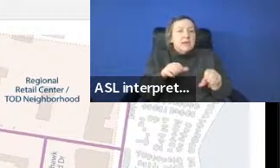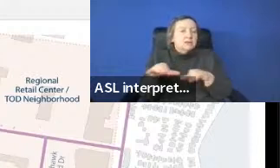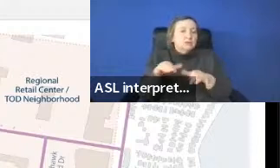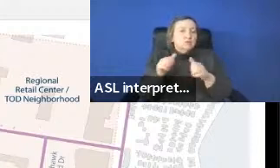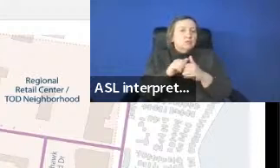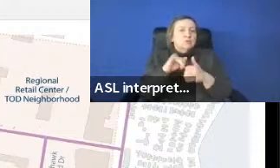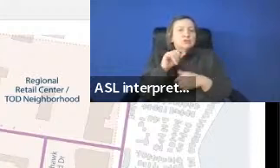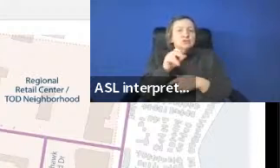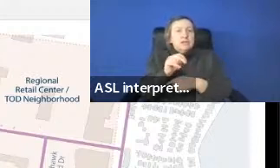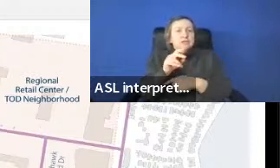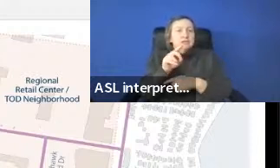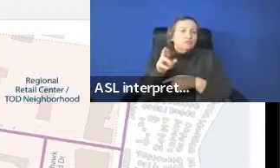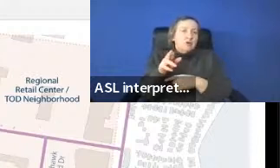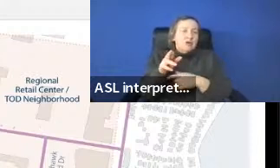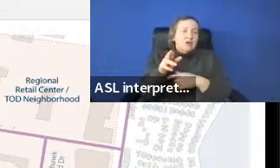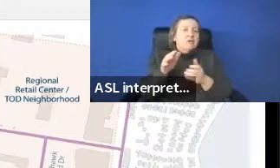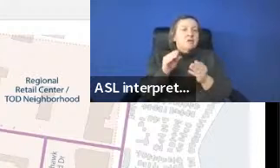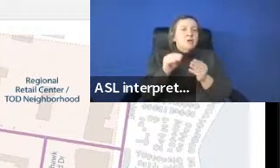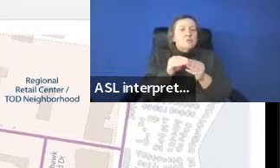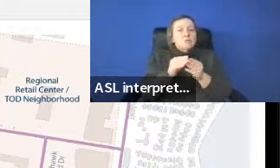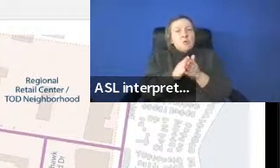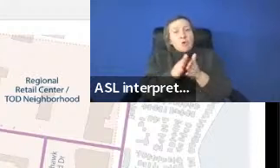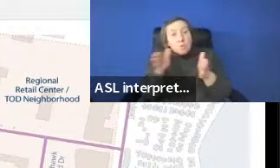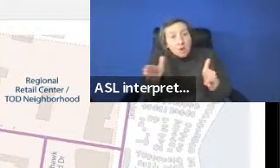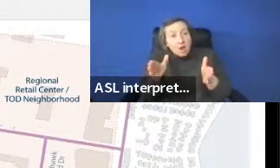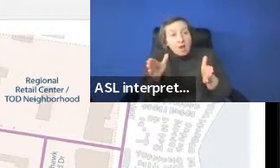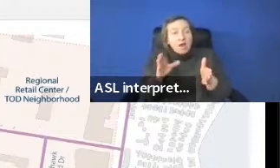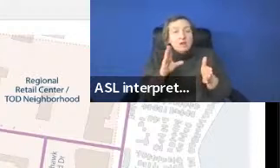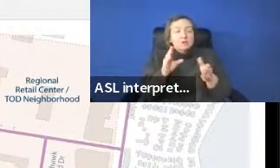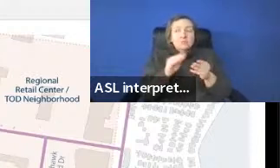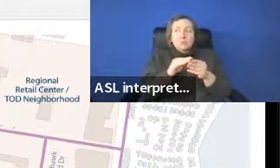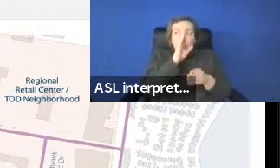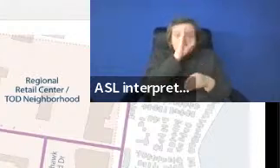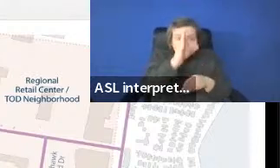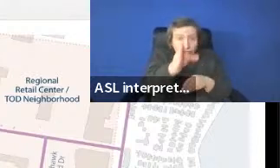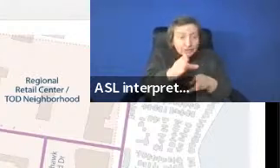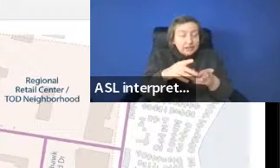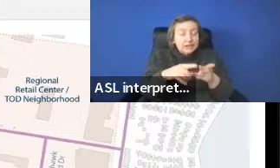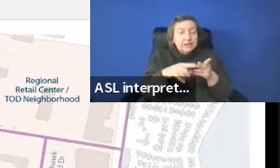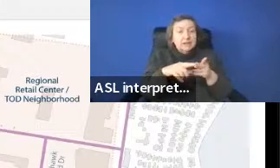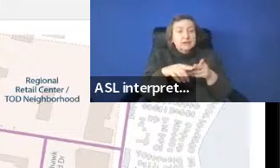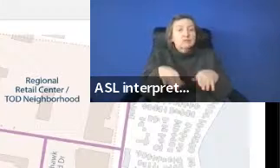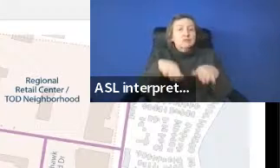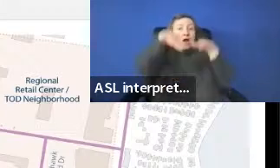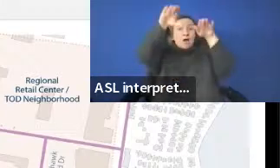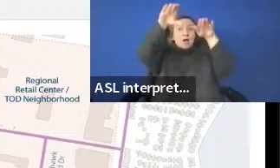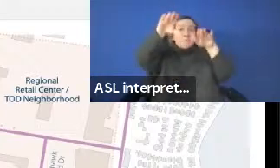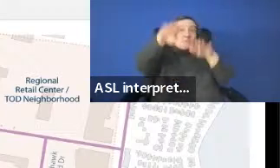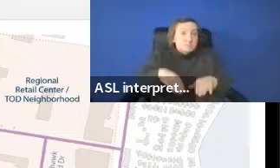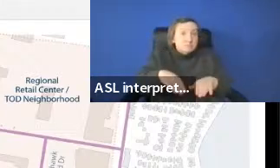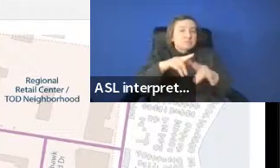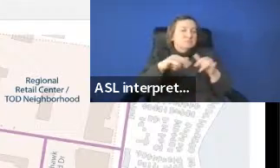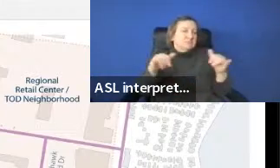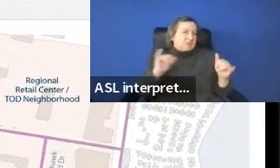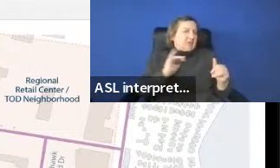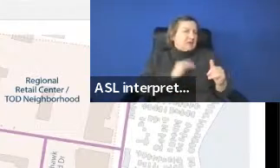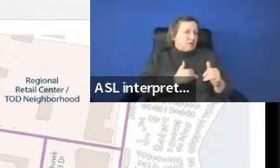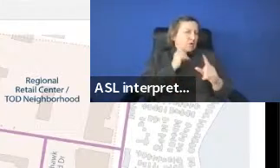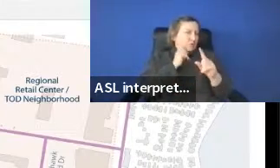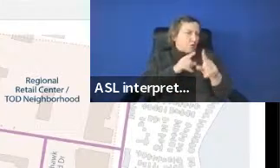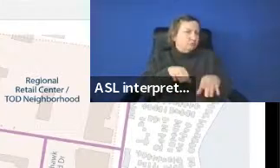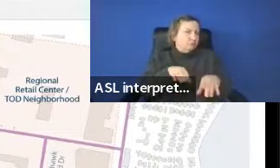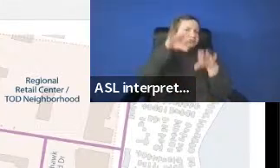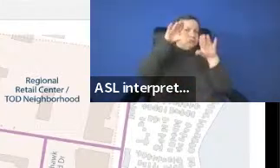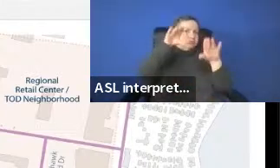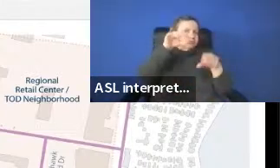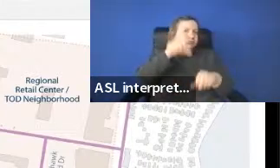Drive, widening it, straightening it, raising it up. So that is our intention. But honestly, we don't have all